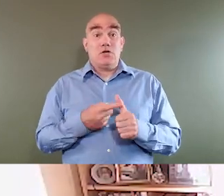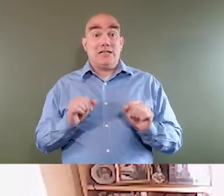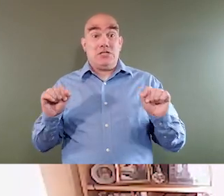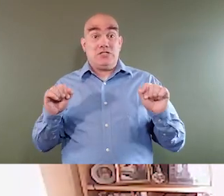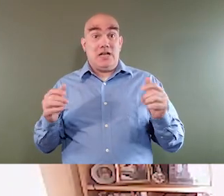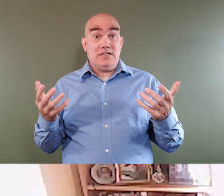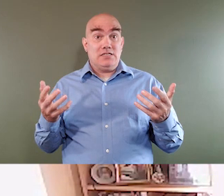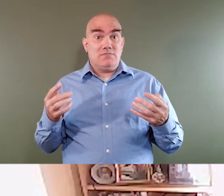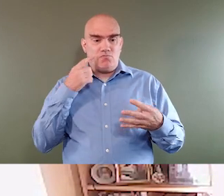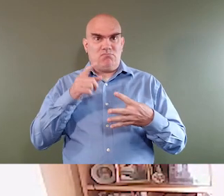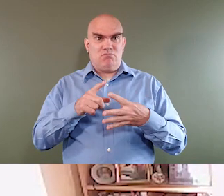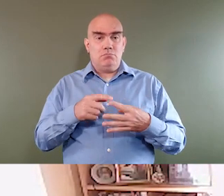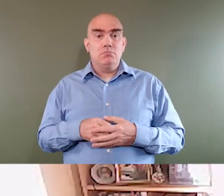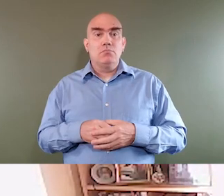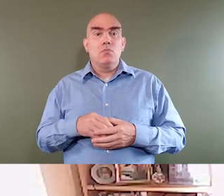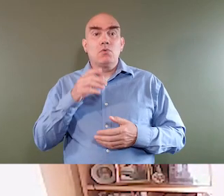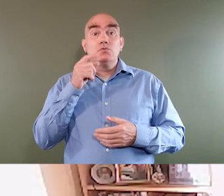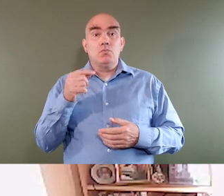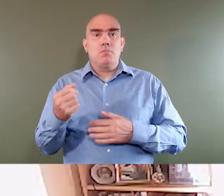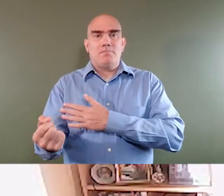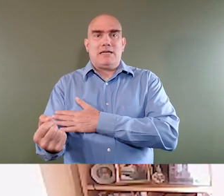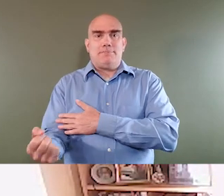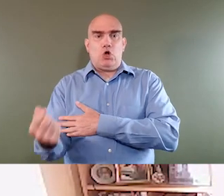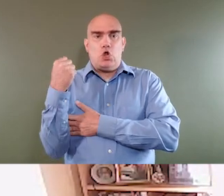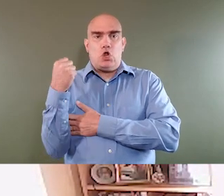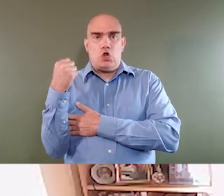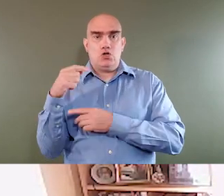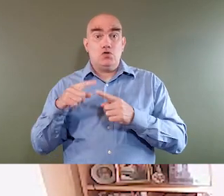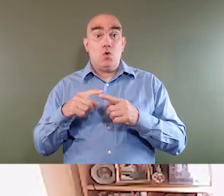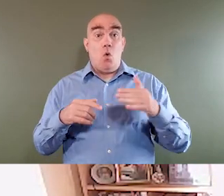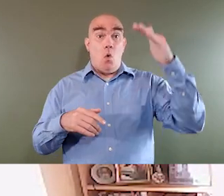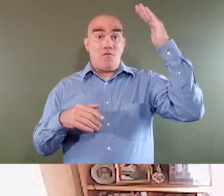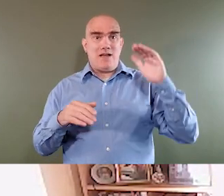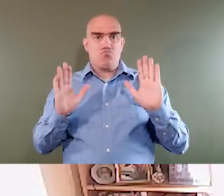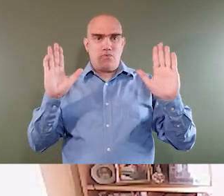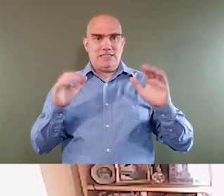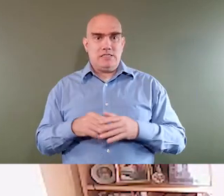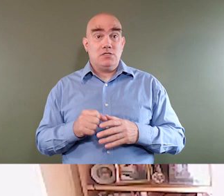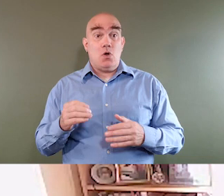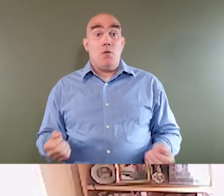bicep curl to overhead press. So weights down by your side, palms facing in. You're going to bicep